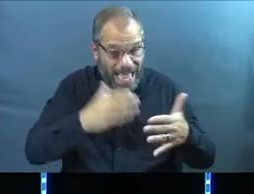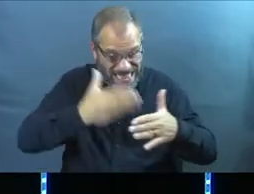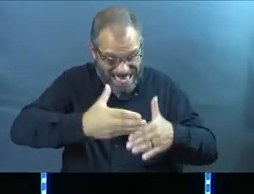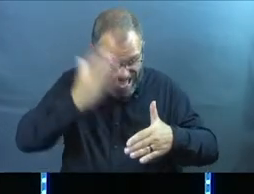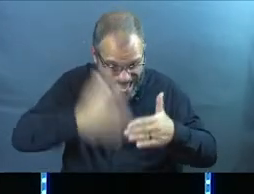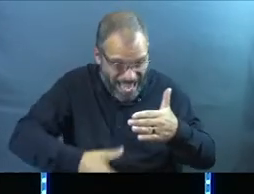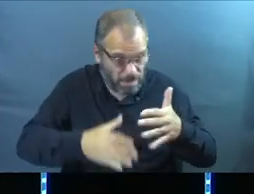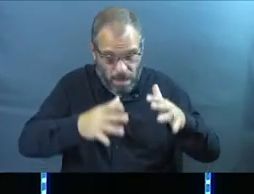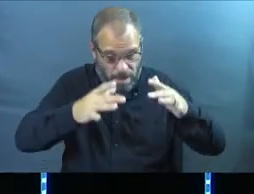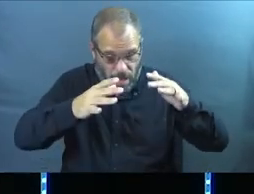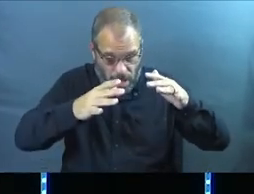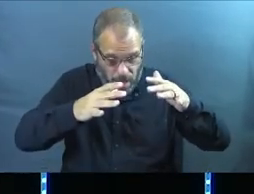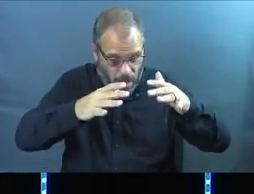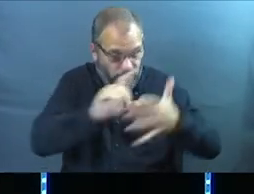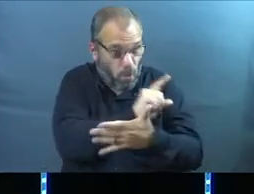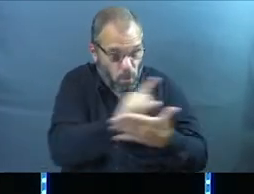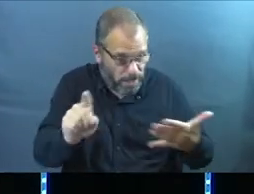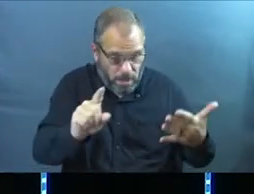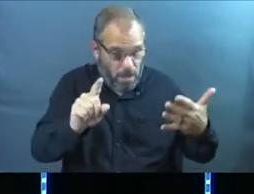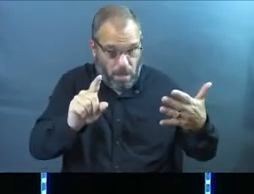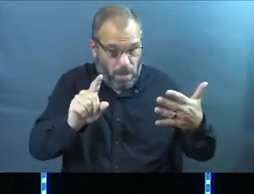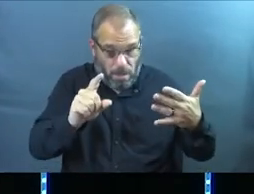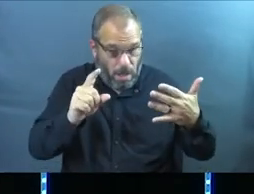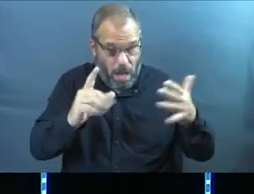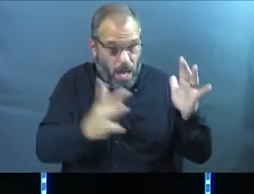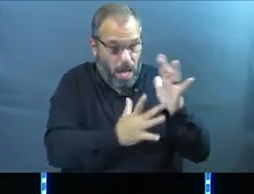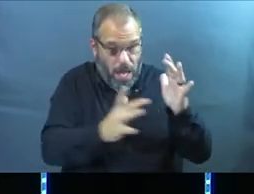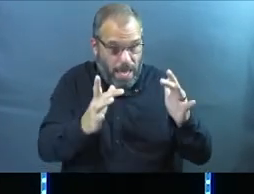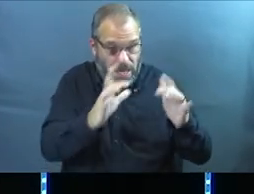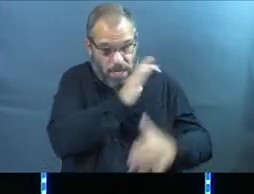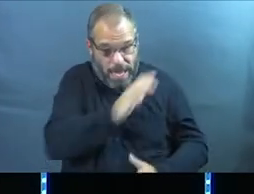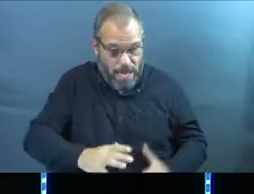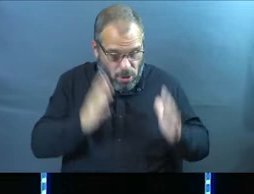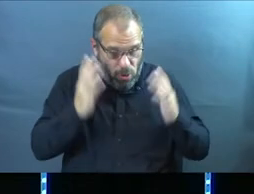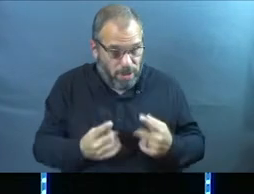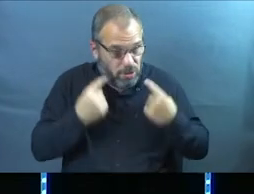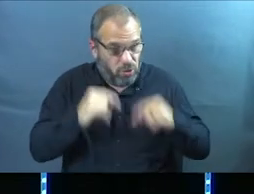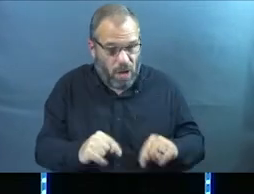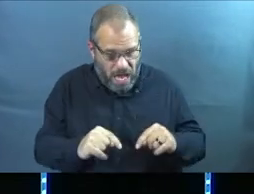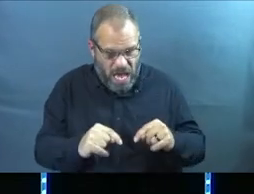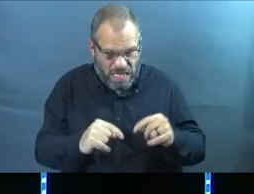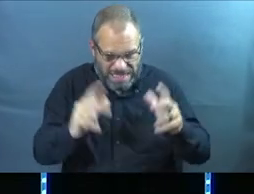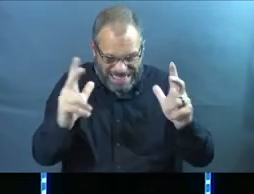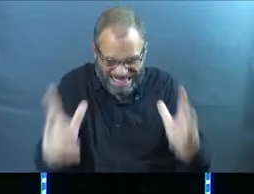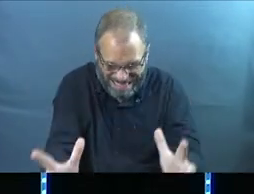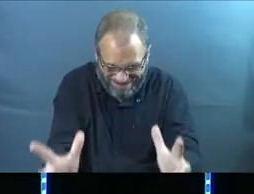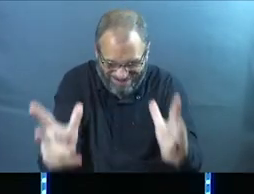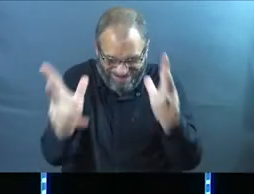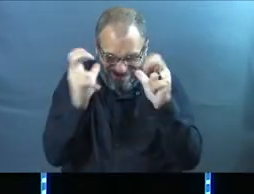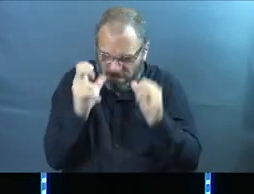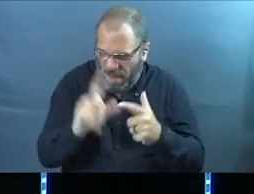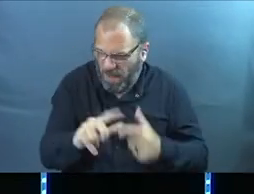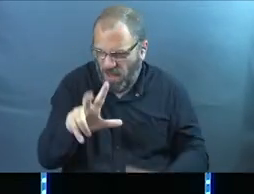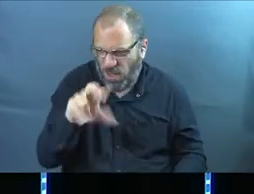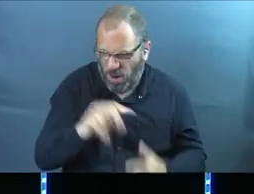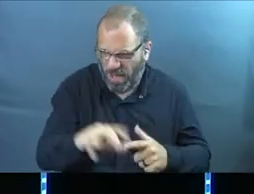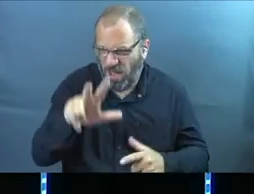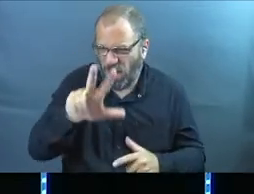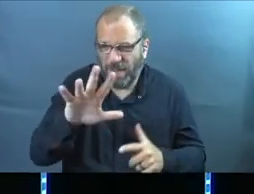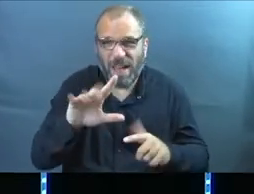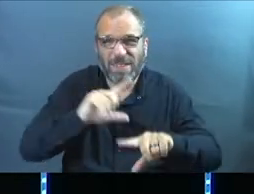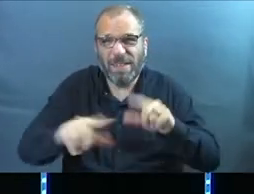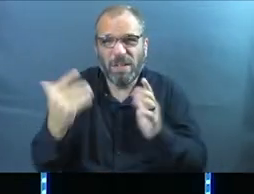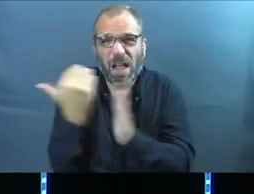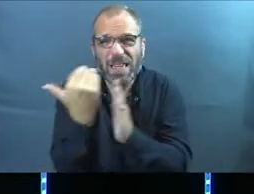end of a given week, a modern Christian has tried to digest, what, 30, 35 different Bible